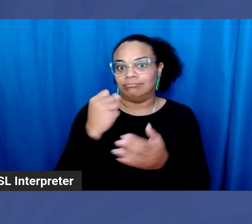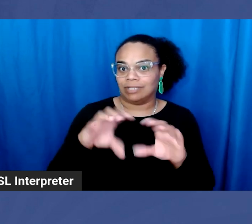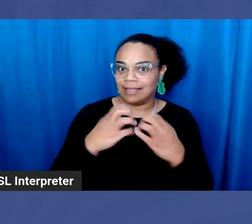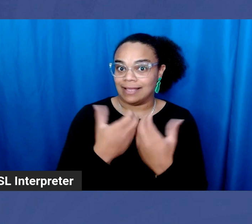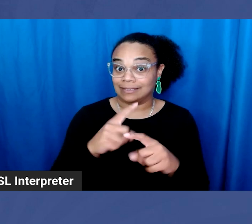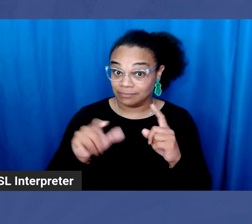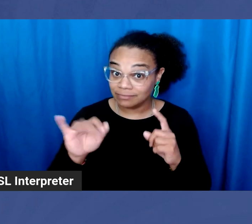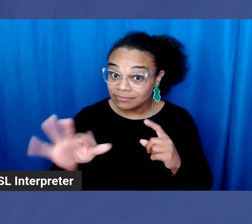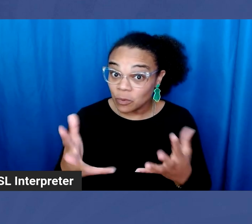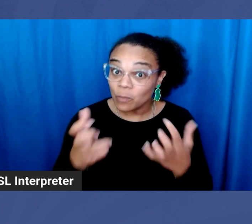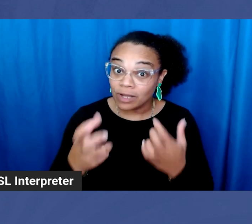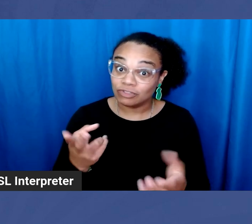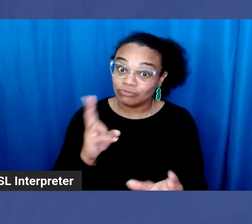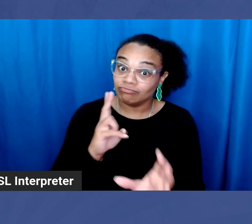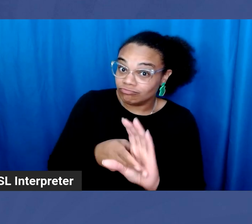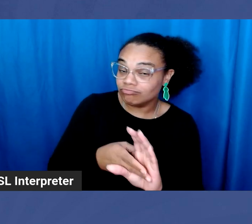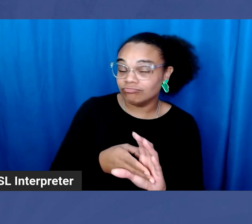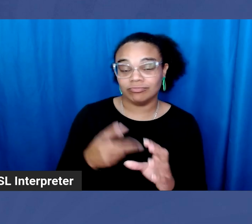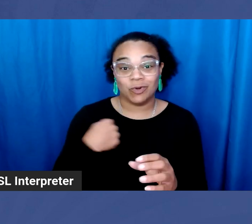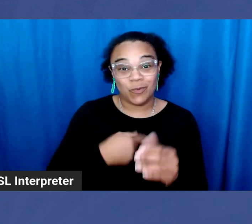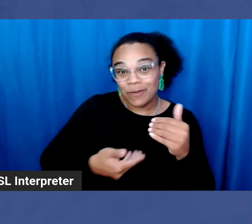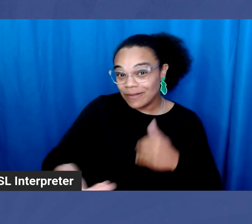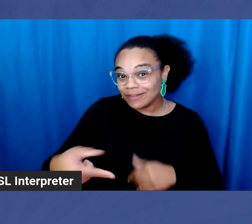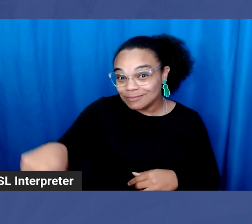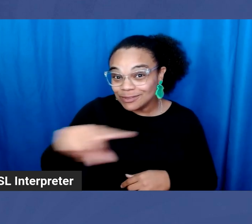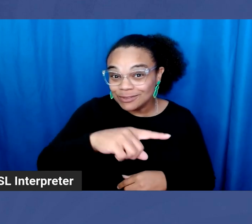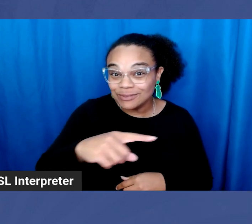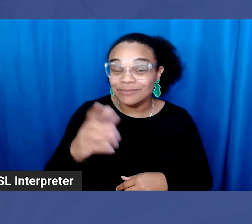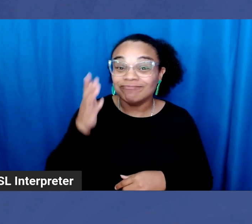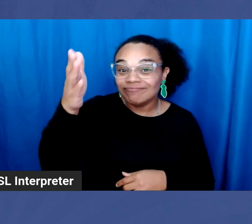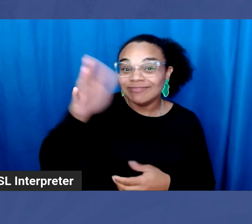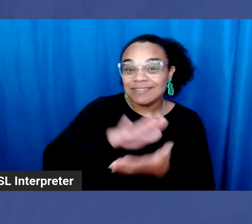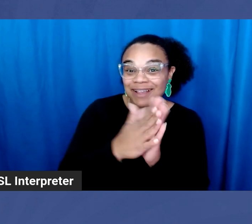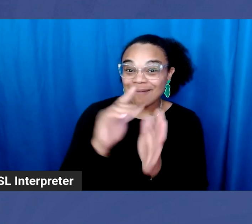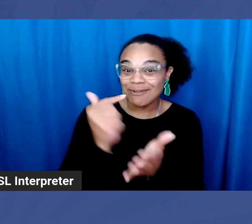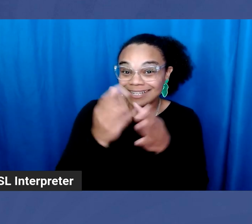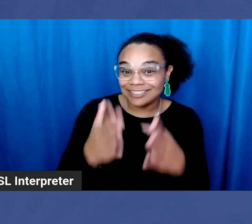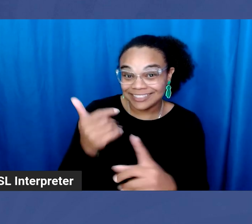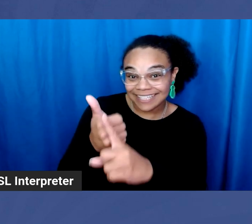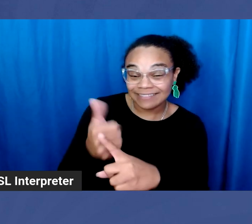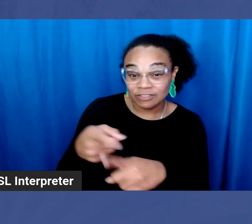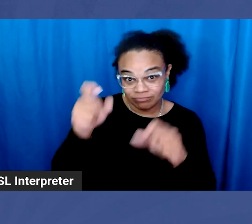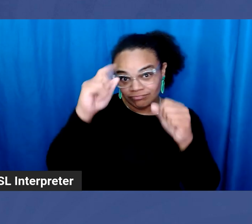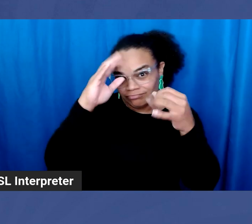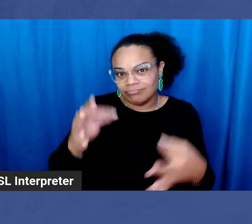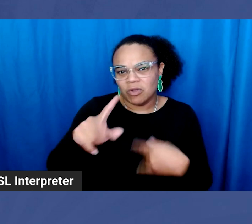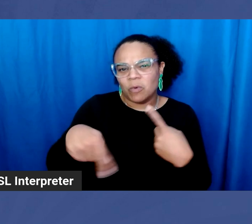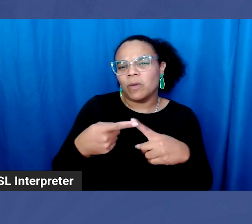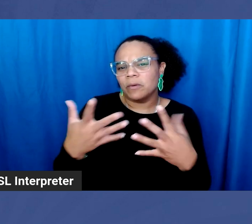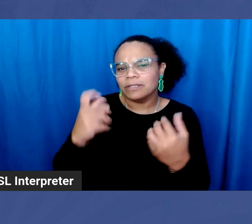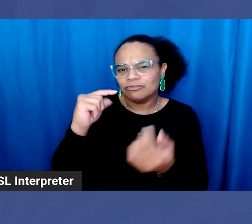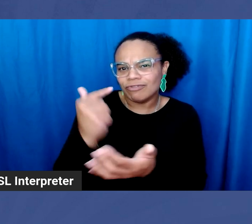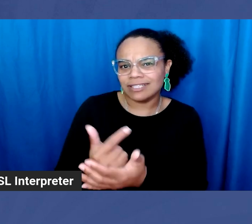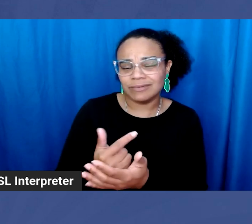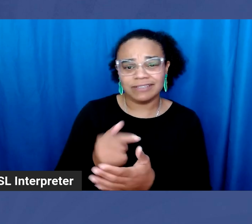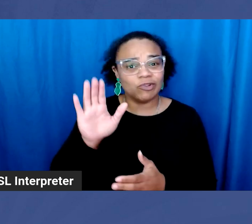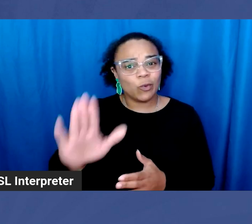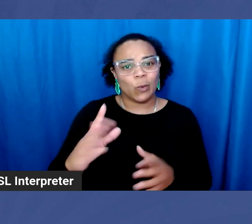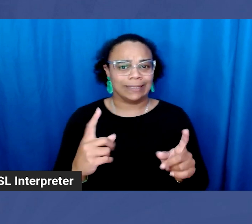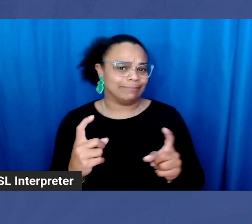you to do so and become one of our graduates. You can decide whenever you want to graduate. It's at your own pace, and